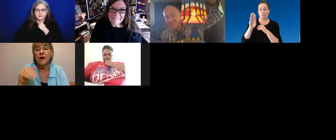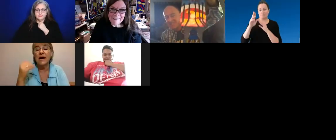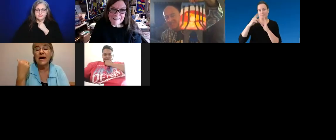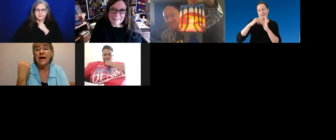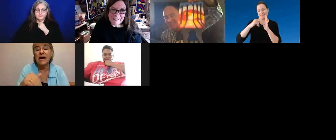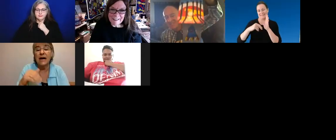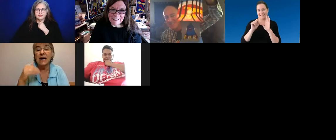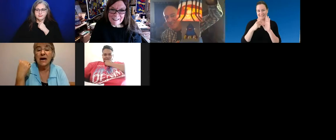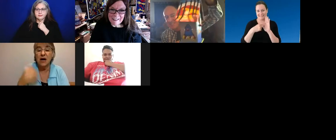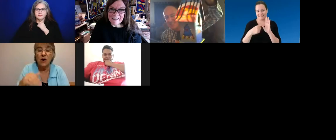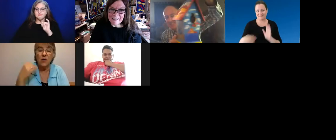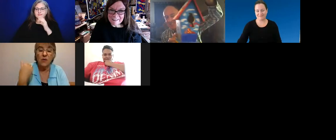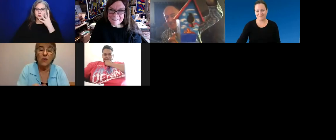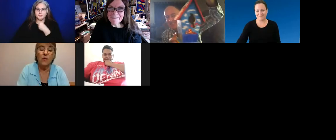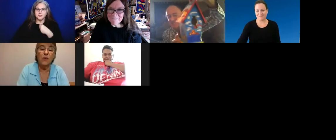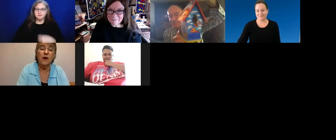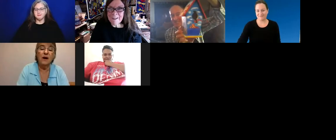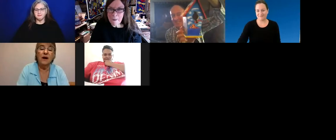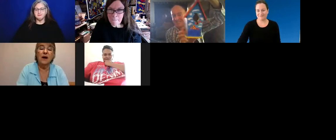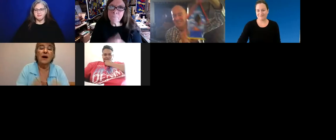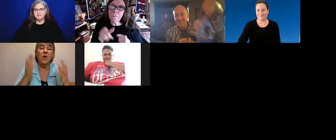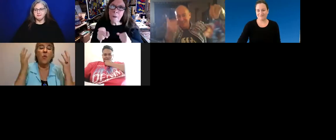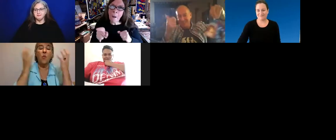Beautiful. Wow.